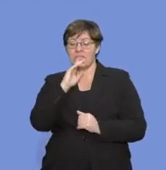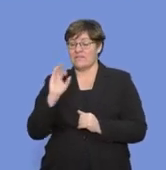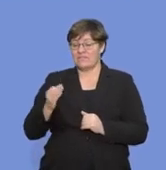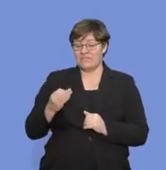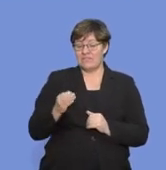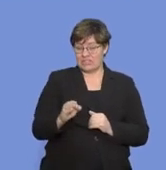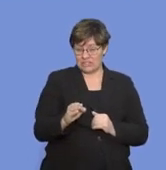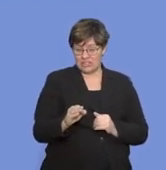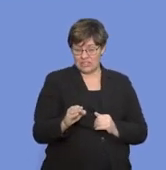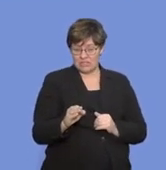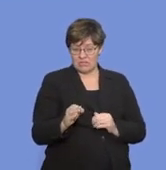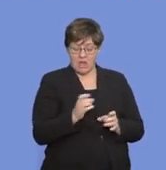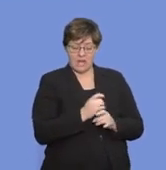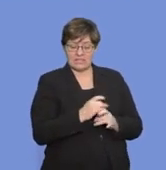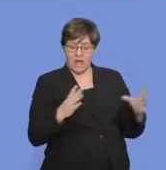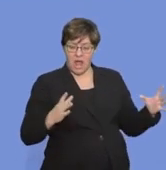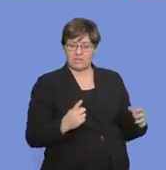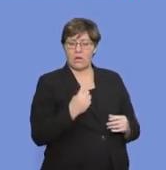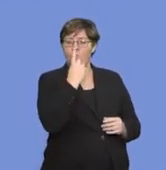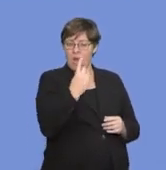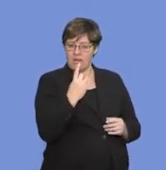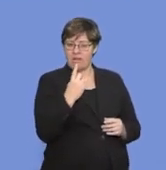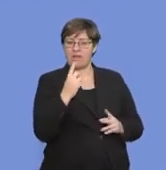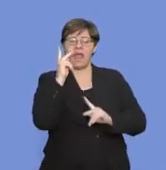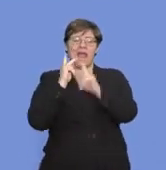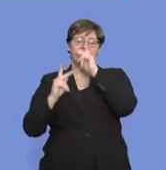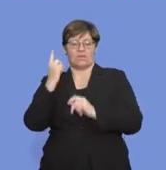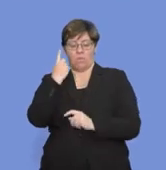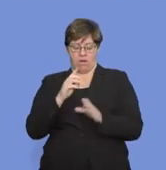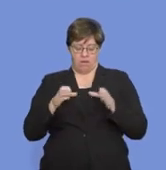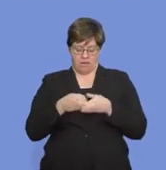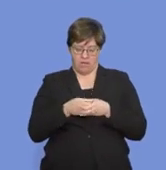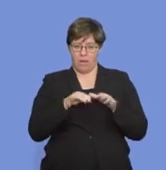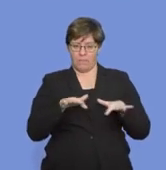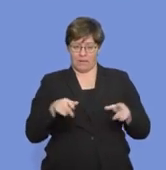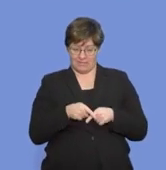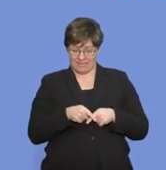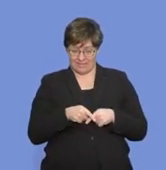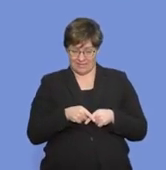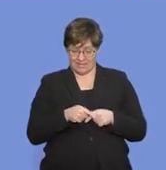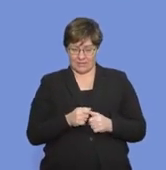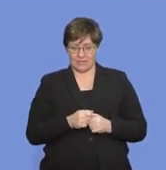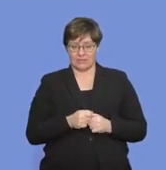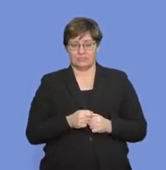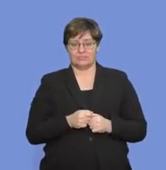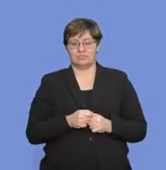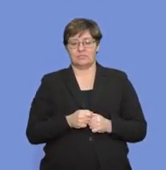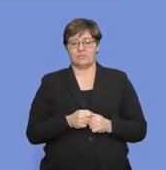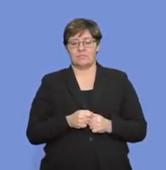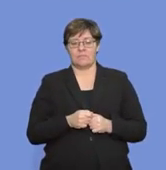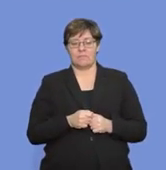look at the finch species. They started off with one common or one ancestor species, so there was one species